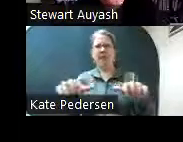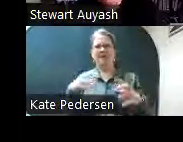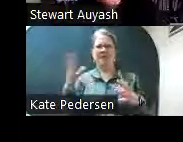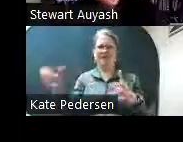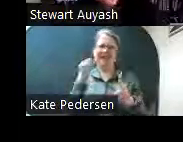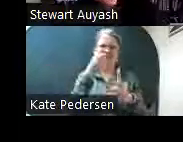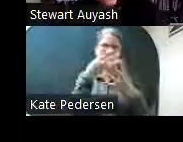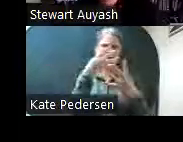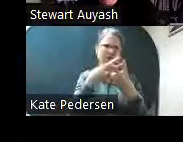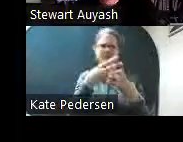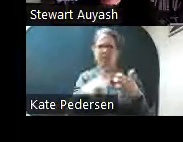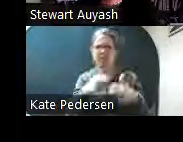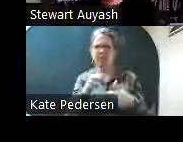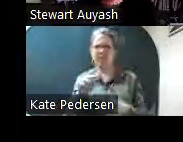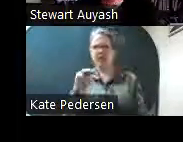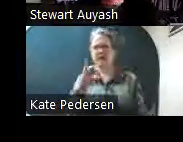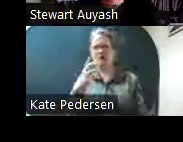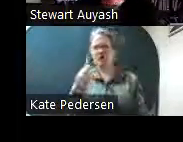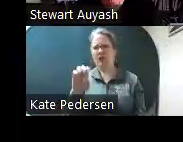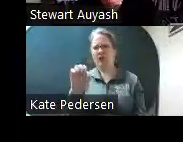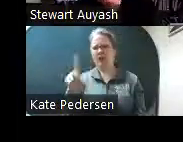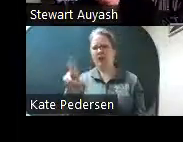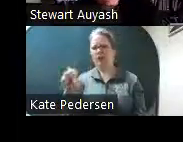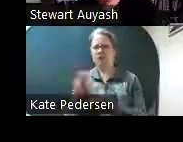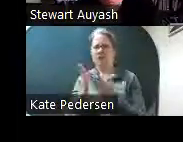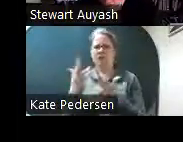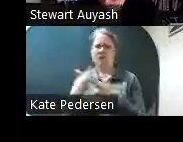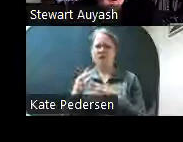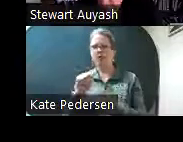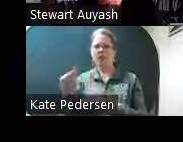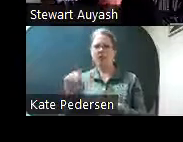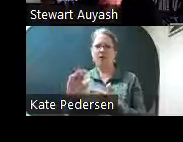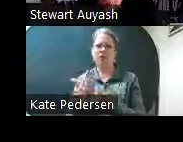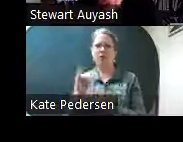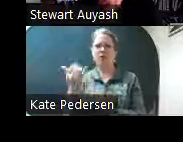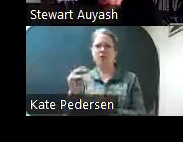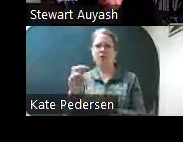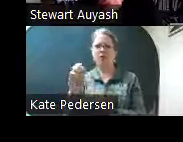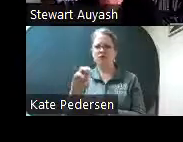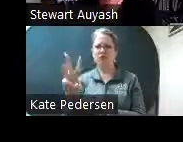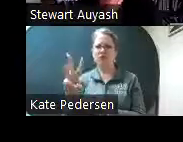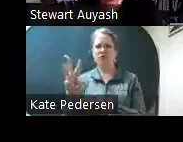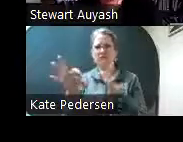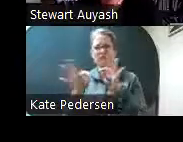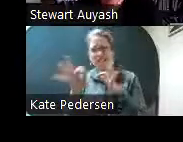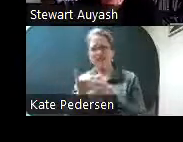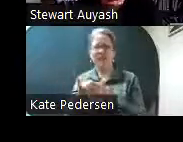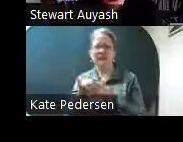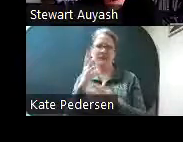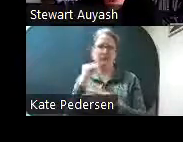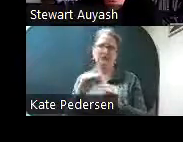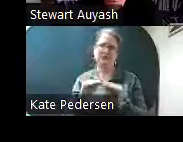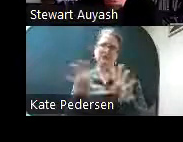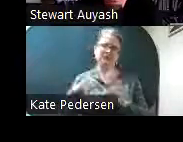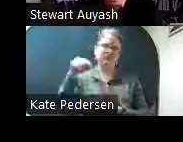incarceration problem. Michelle Anders' book, of course, called The New Jim Crow, details that in great detail about